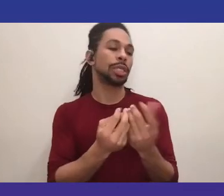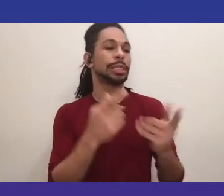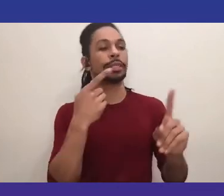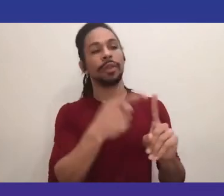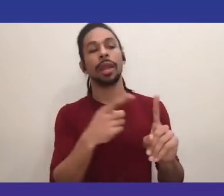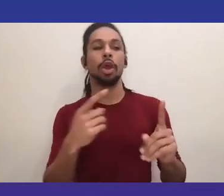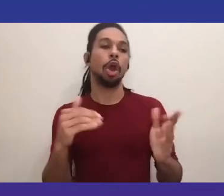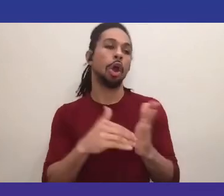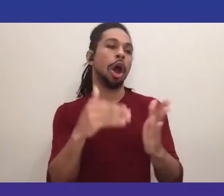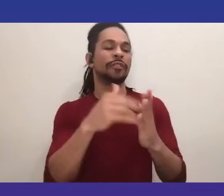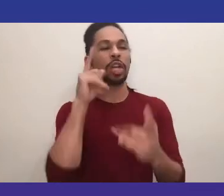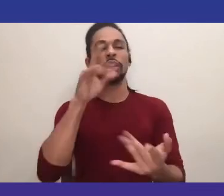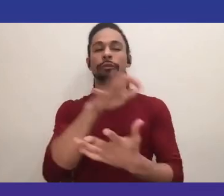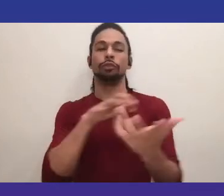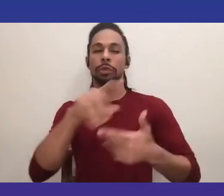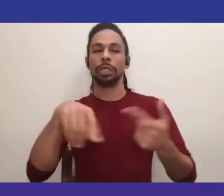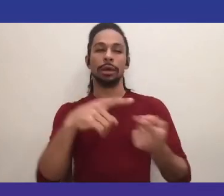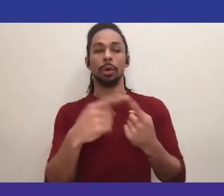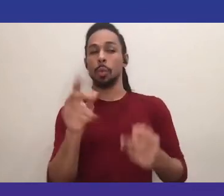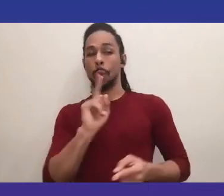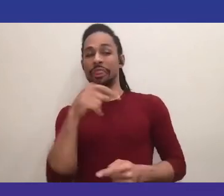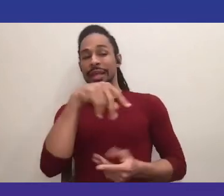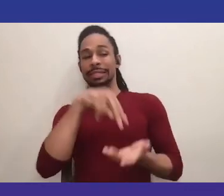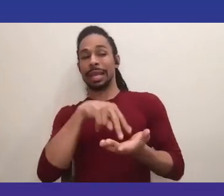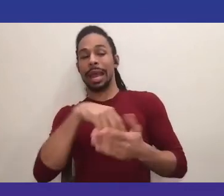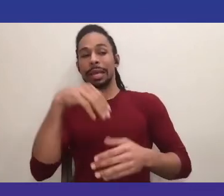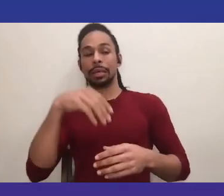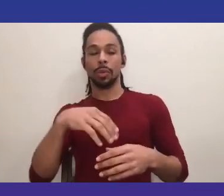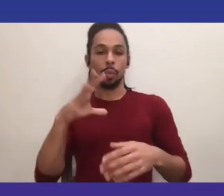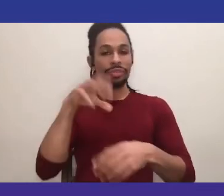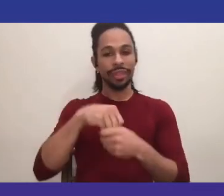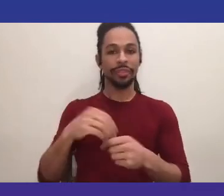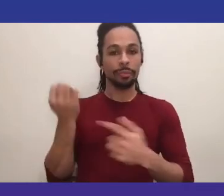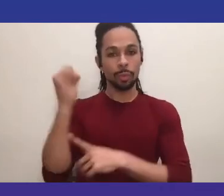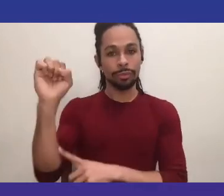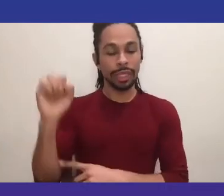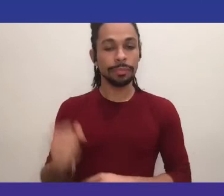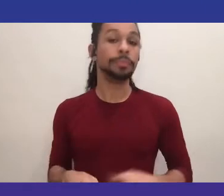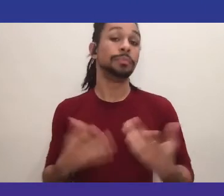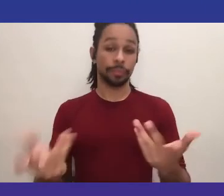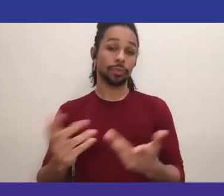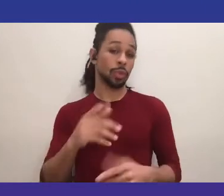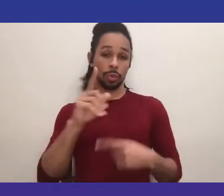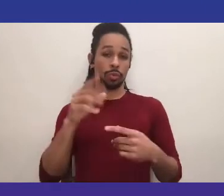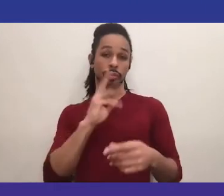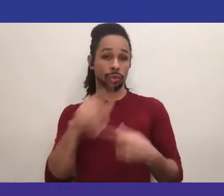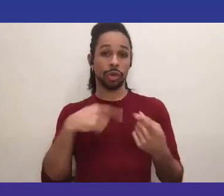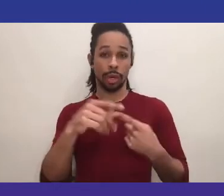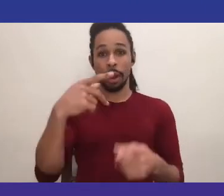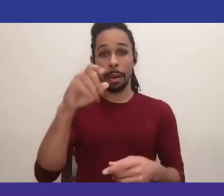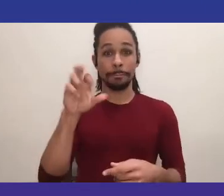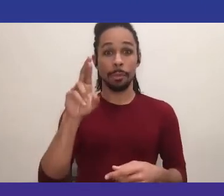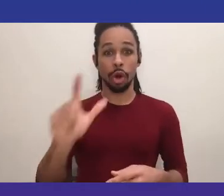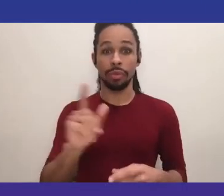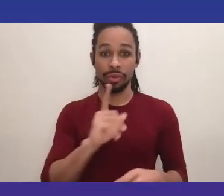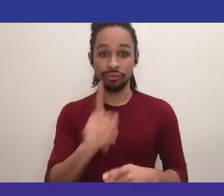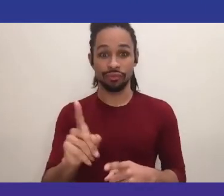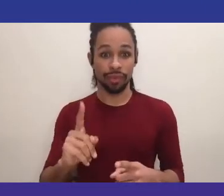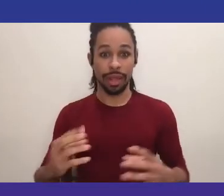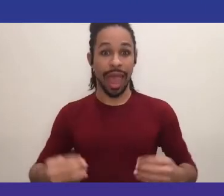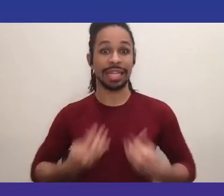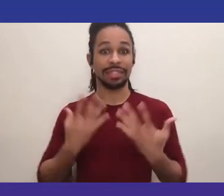movement. And I just, yeah, I thought that really, what you were talking about, Perel, really activated that for me. So thank